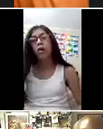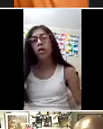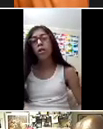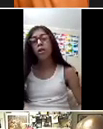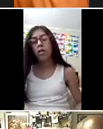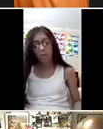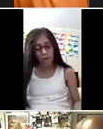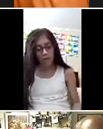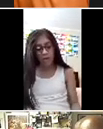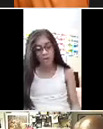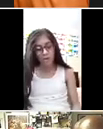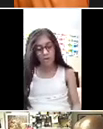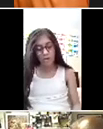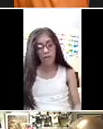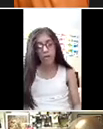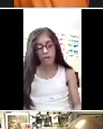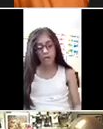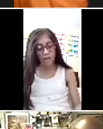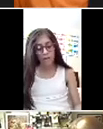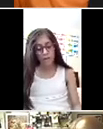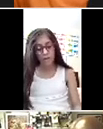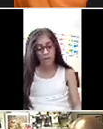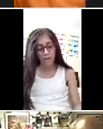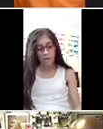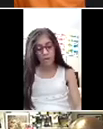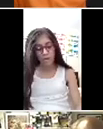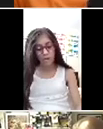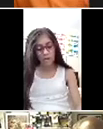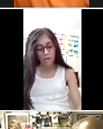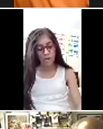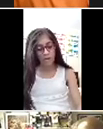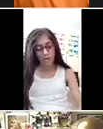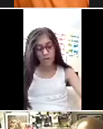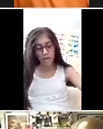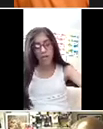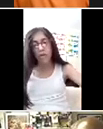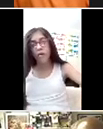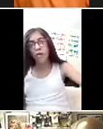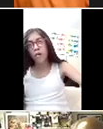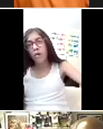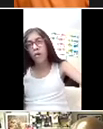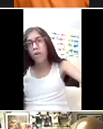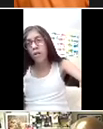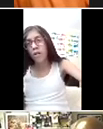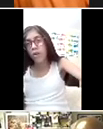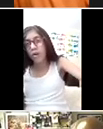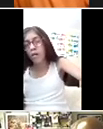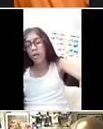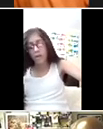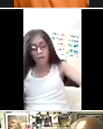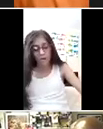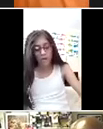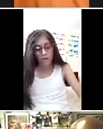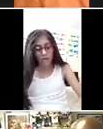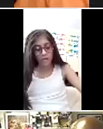We did our 1 Corinthians. Memory verses, yeah. Huh? And the main scriptures. Yeah, we did